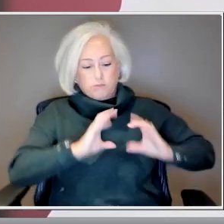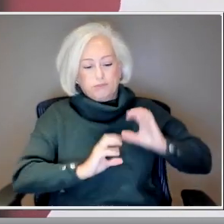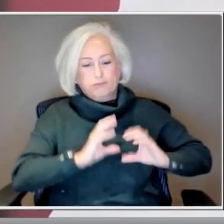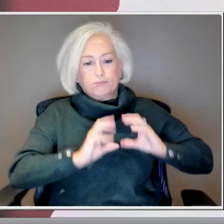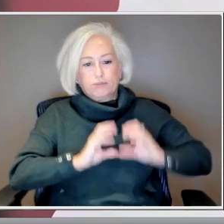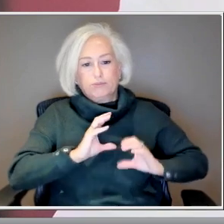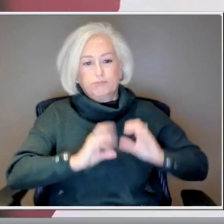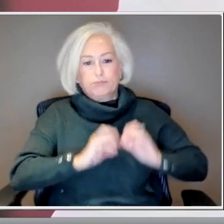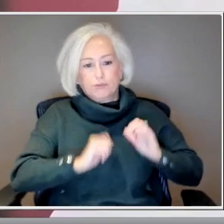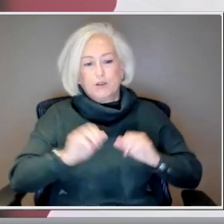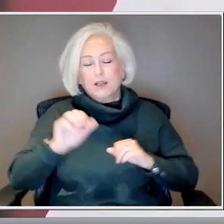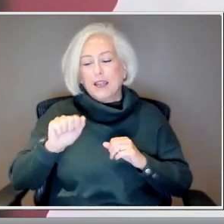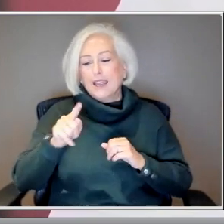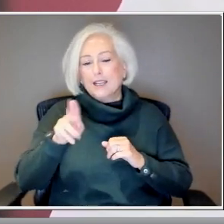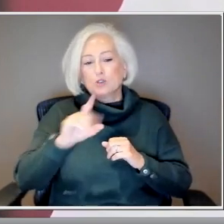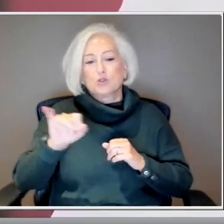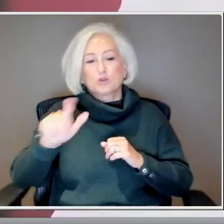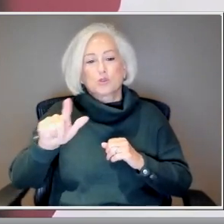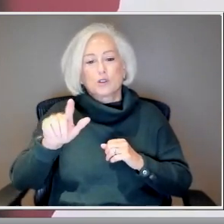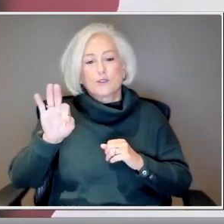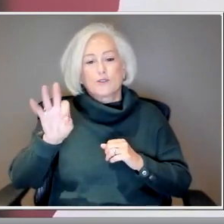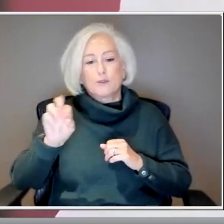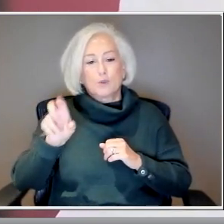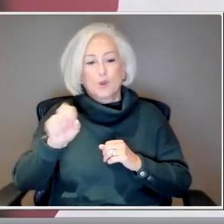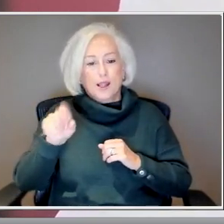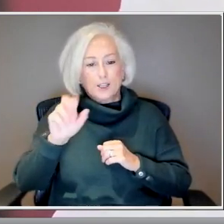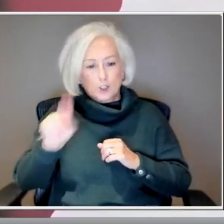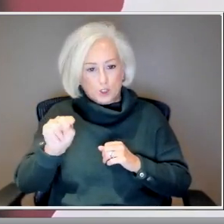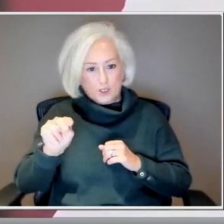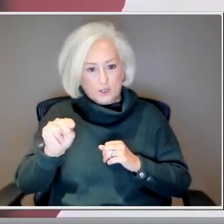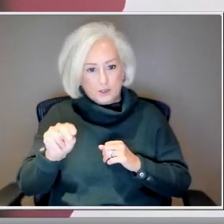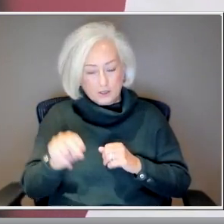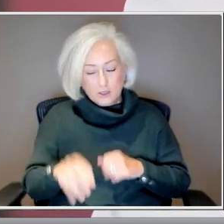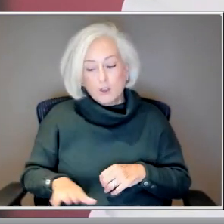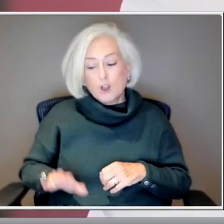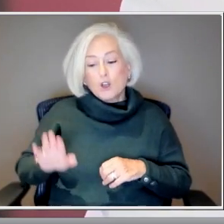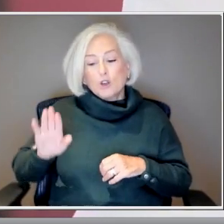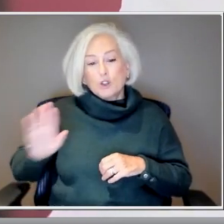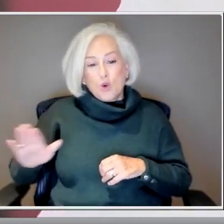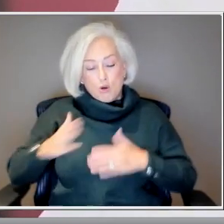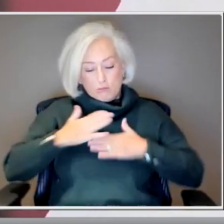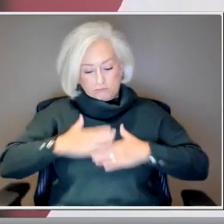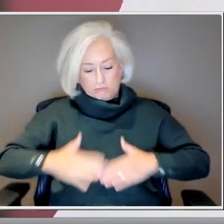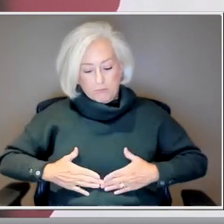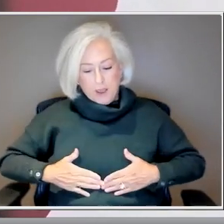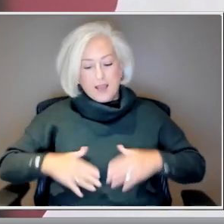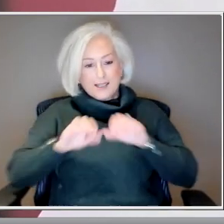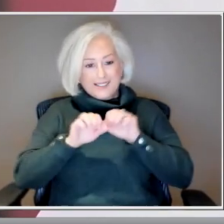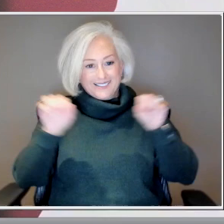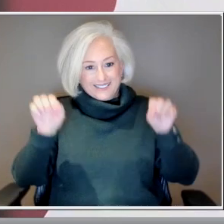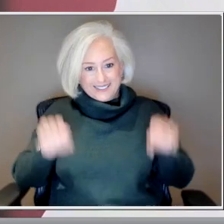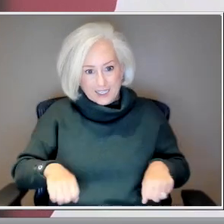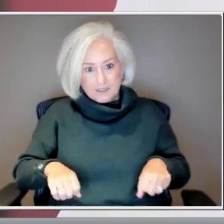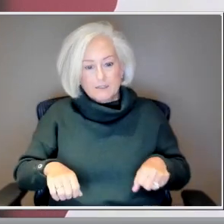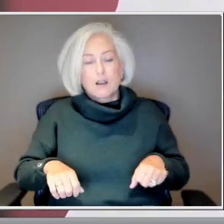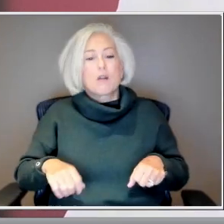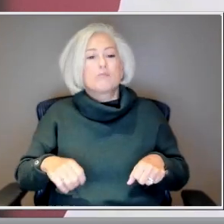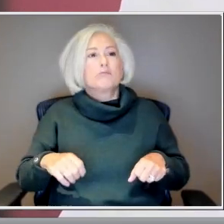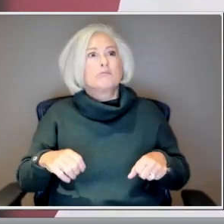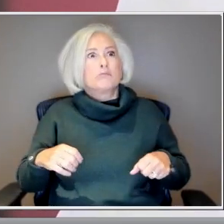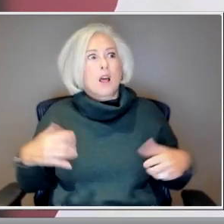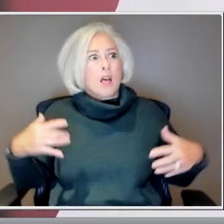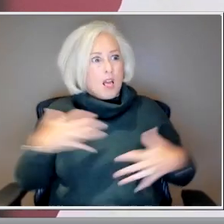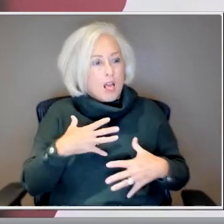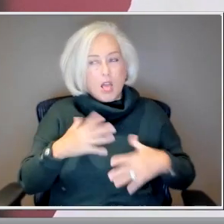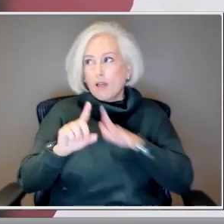among them. But as Dr. Pimentel said, sympathetic system, which is fight or flight, is revved up with alcohol and then